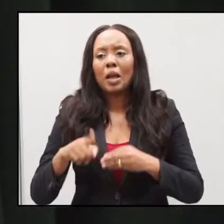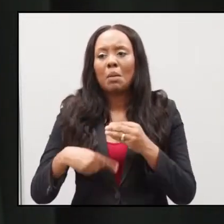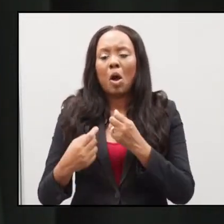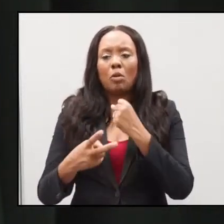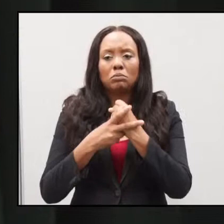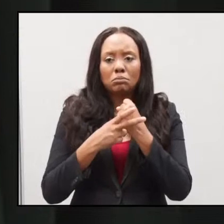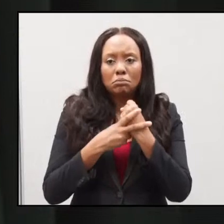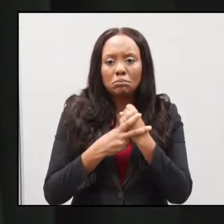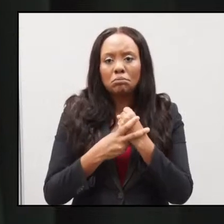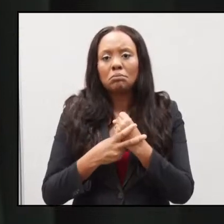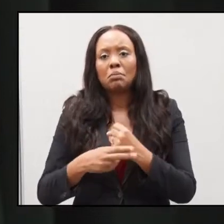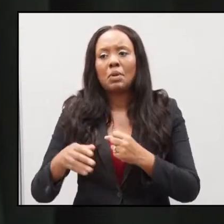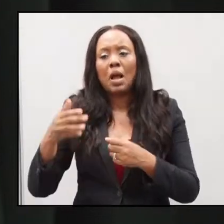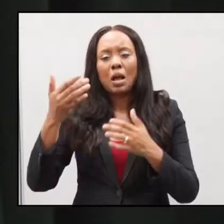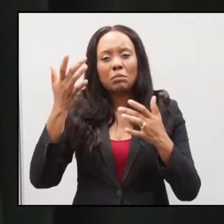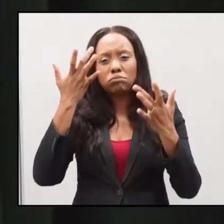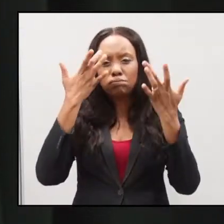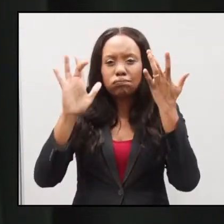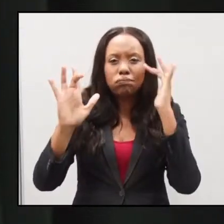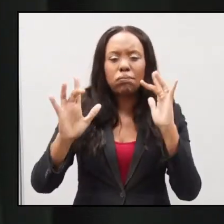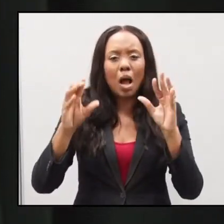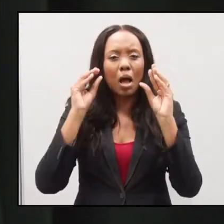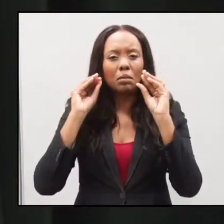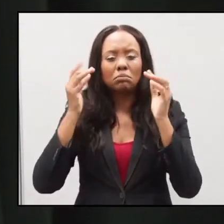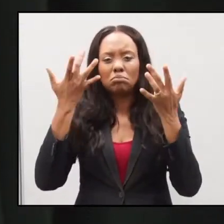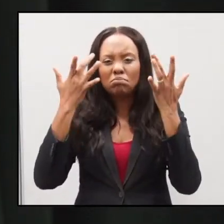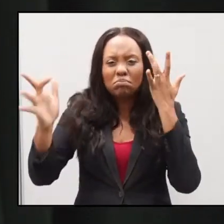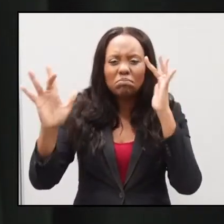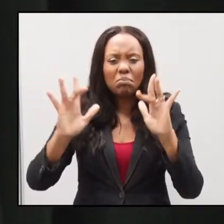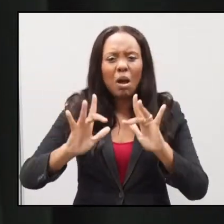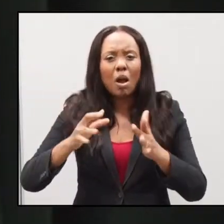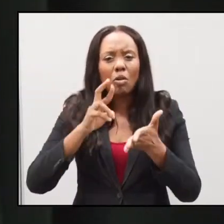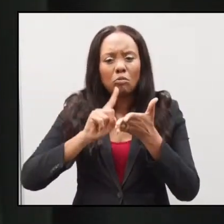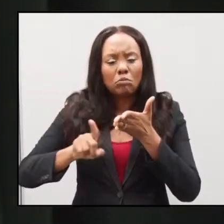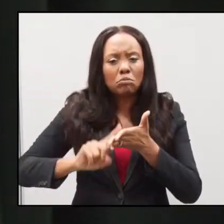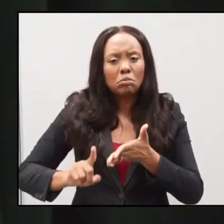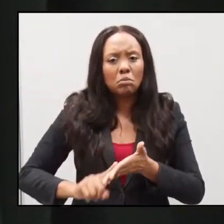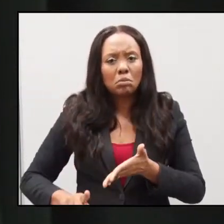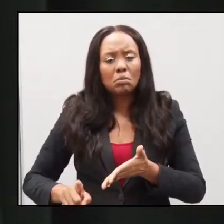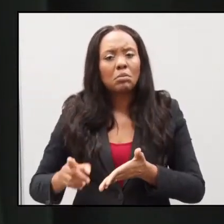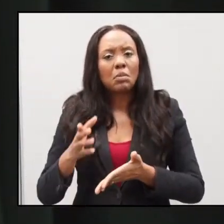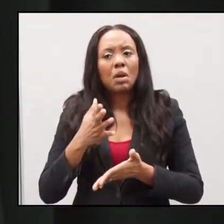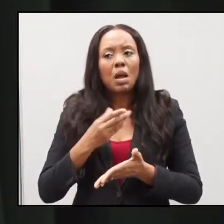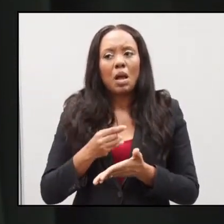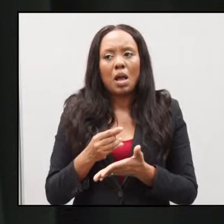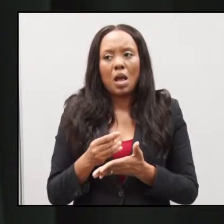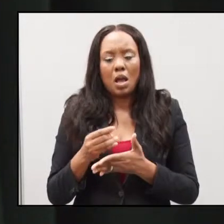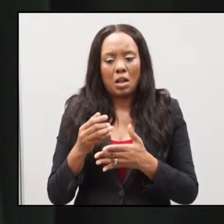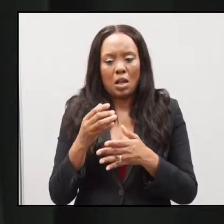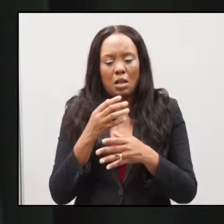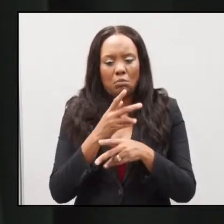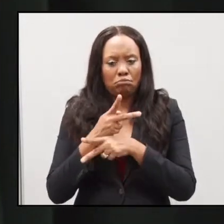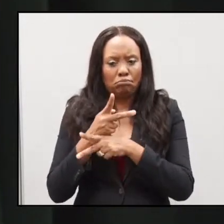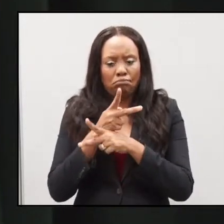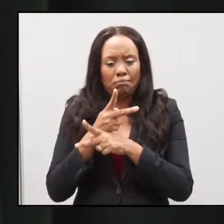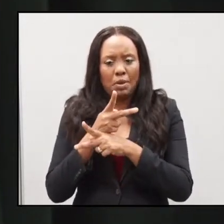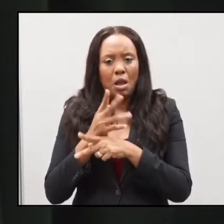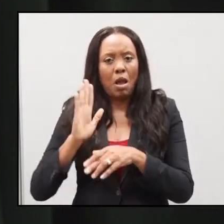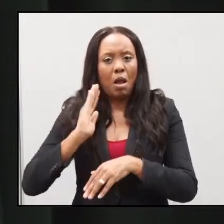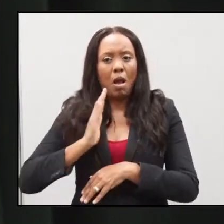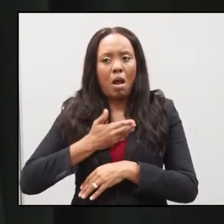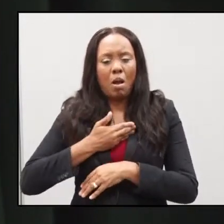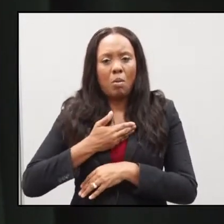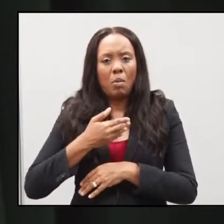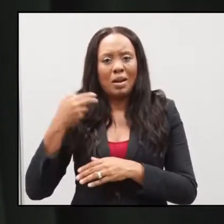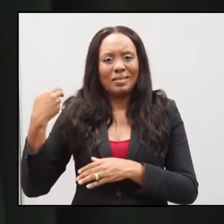preservation, academic research, and organization of archival artifacts surrounding the unique